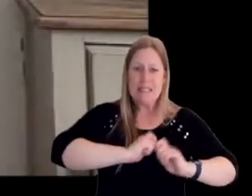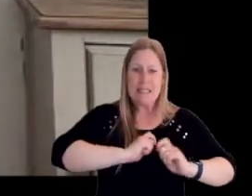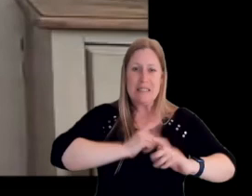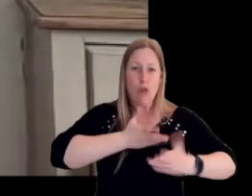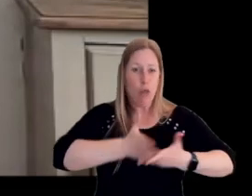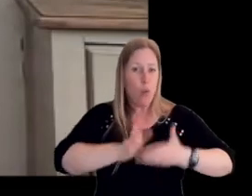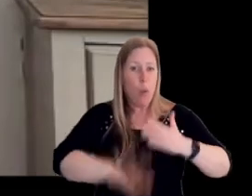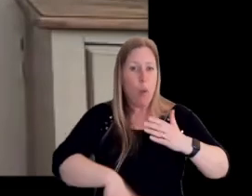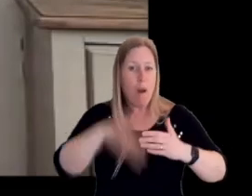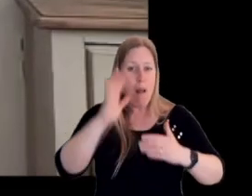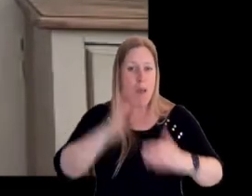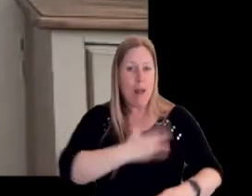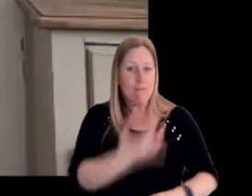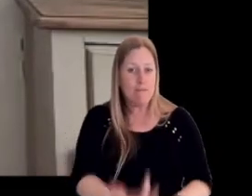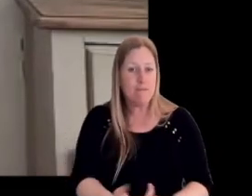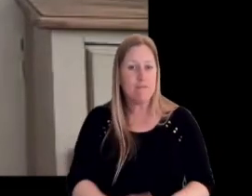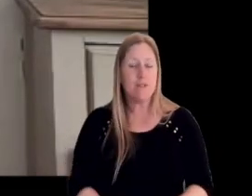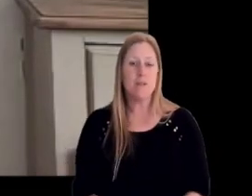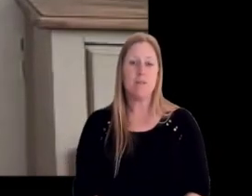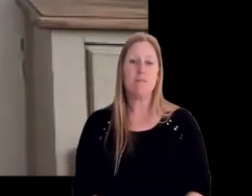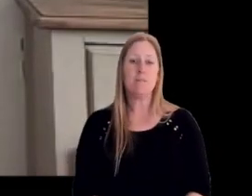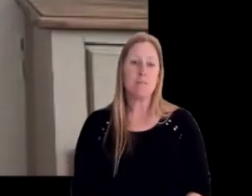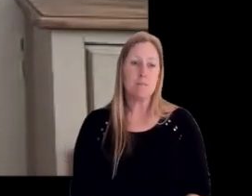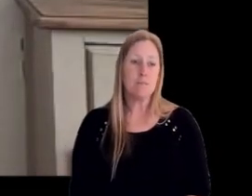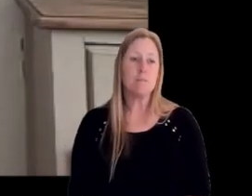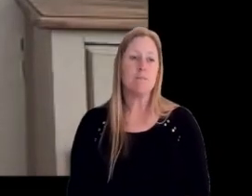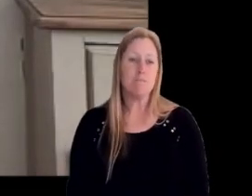treated most of the time, most of our life.